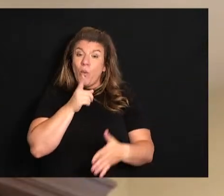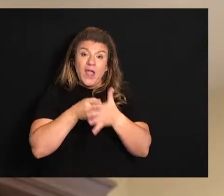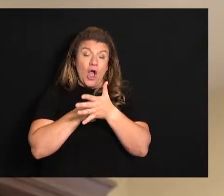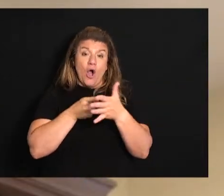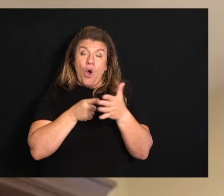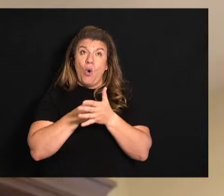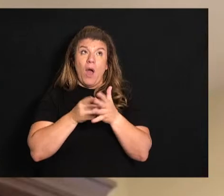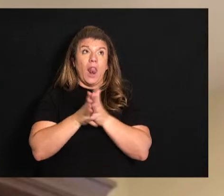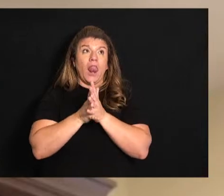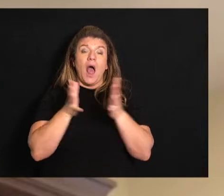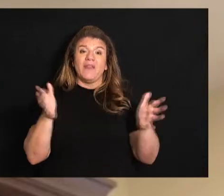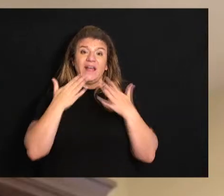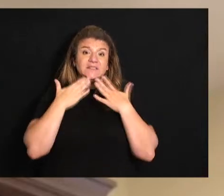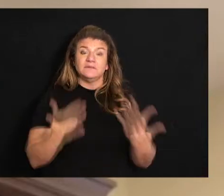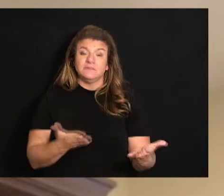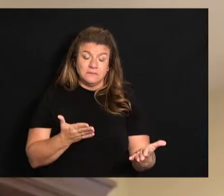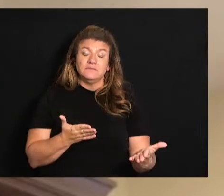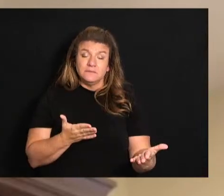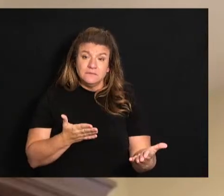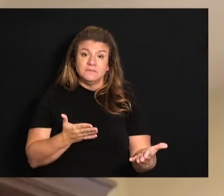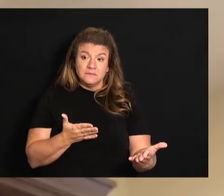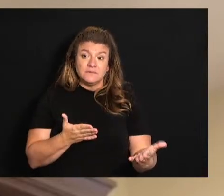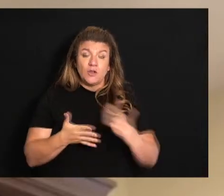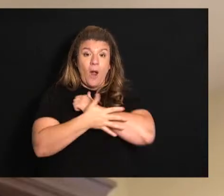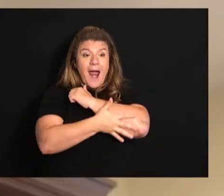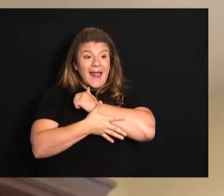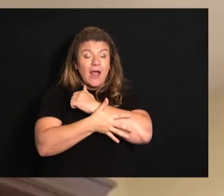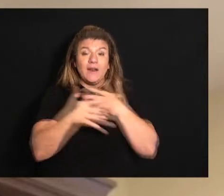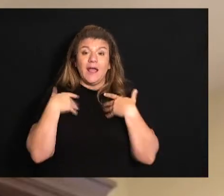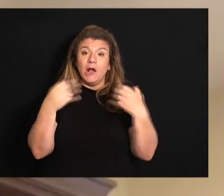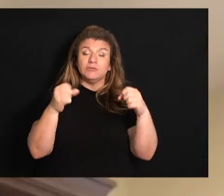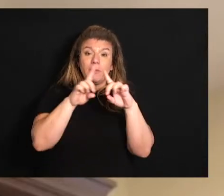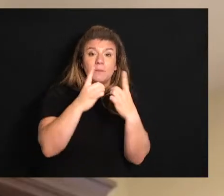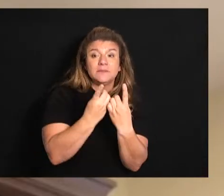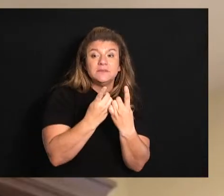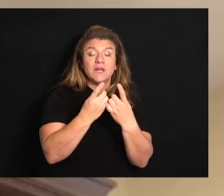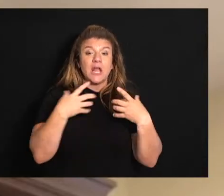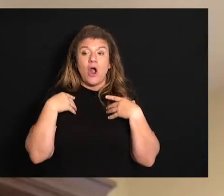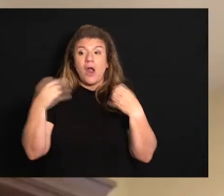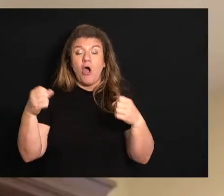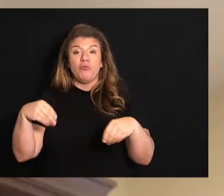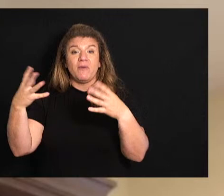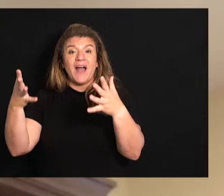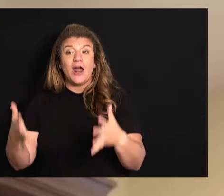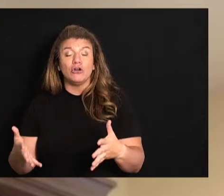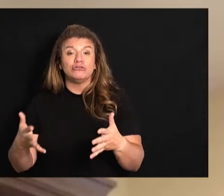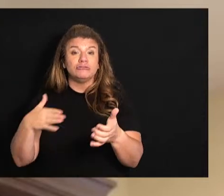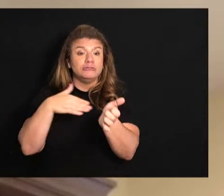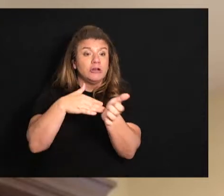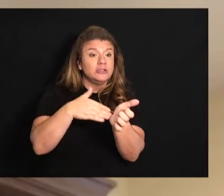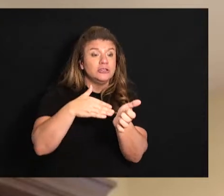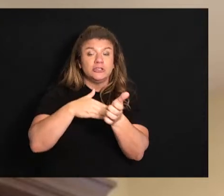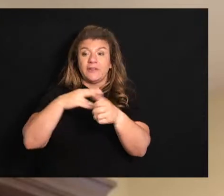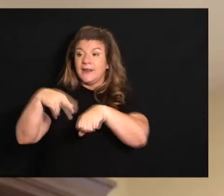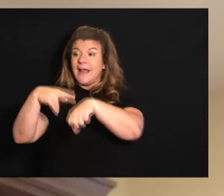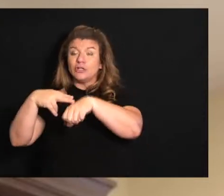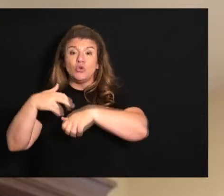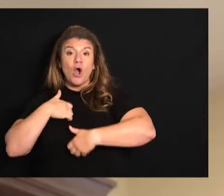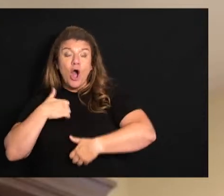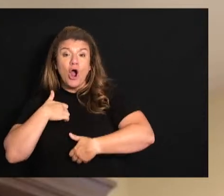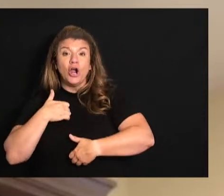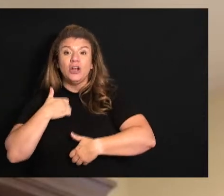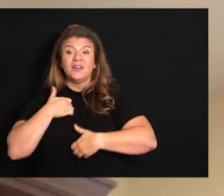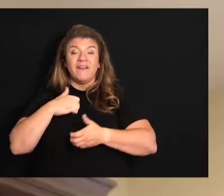of gratitude to our county health departments, our health providers, the National Guard,